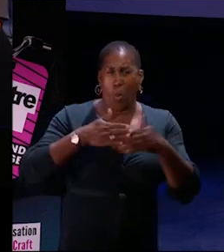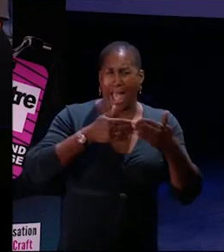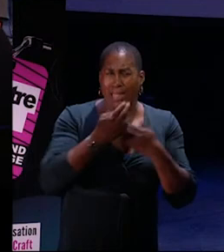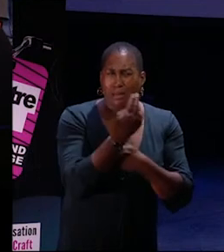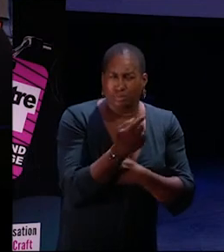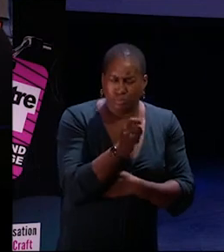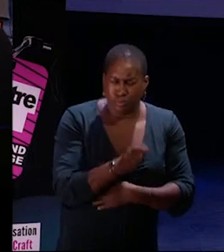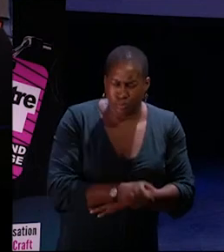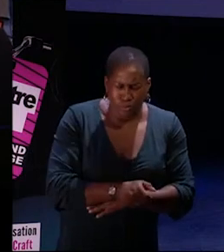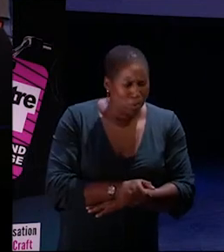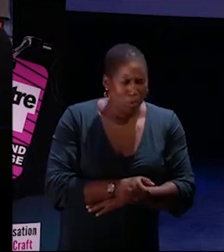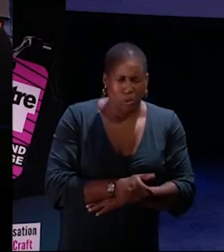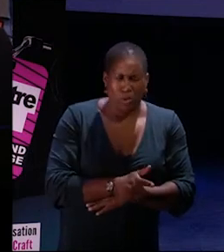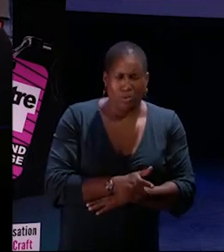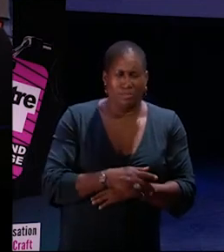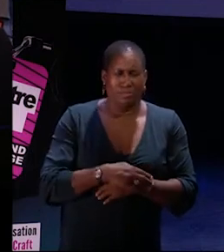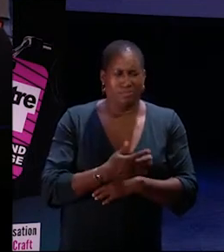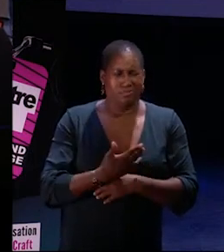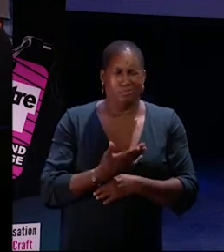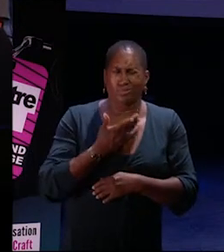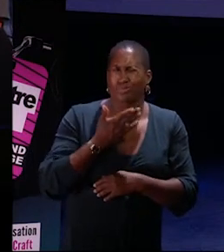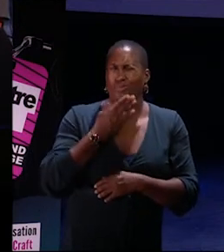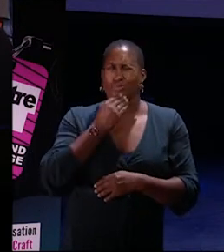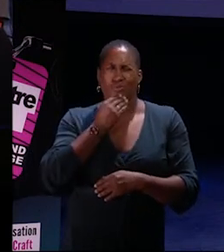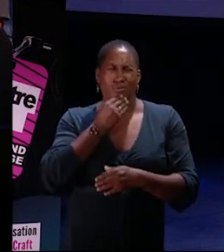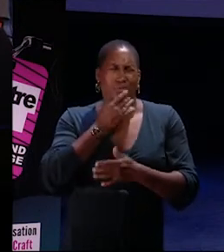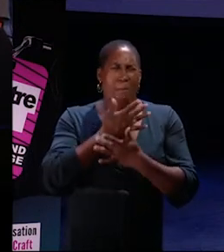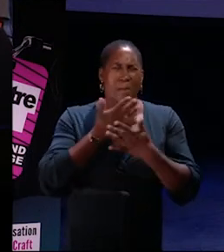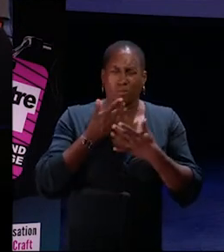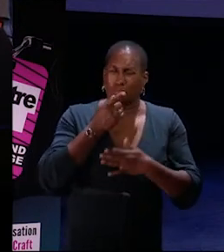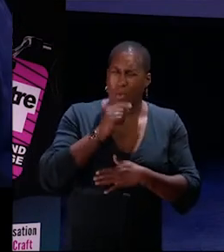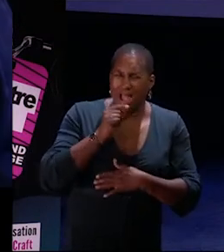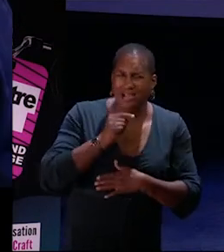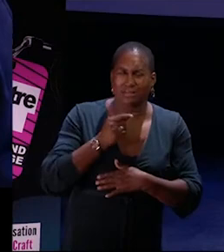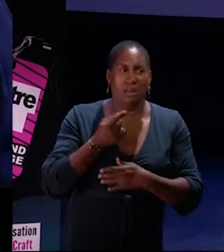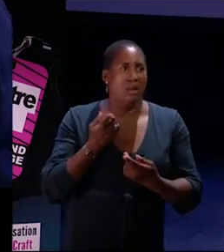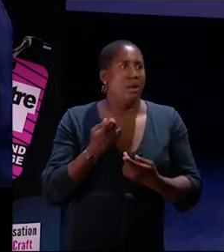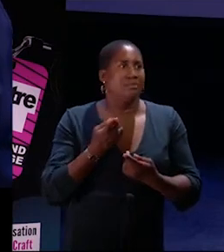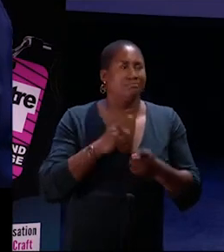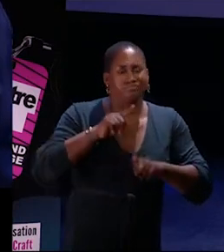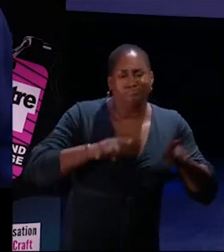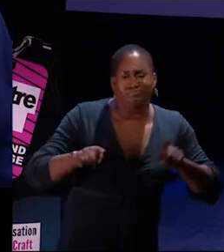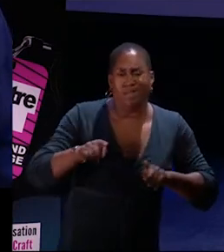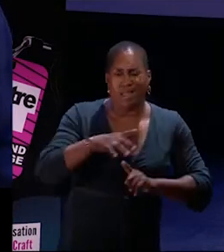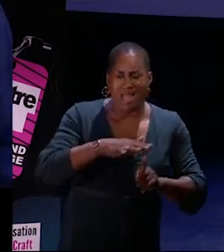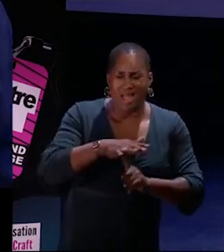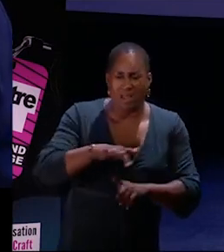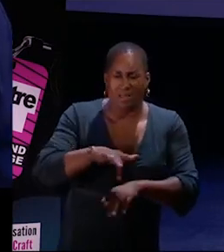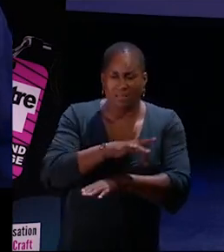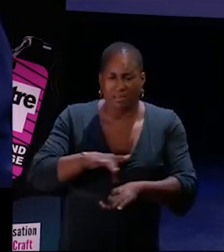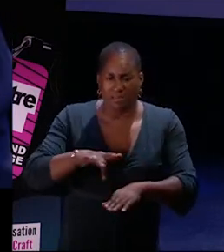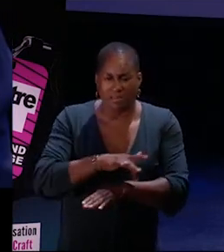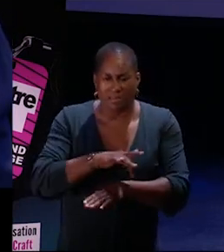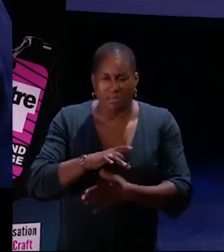as much as possible from other areas of theatre or whatever genre you're going into. You